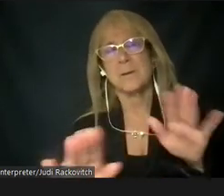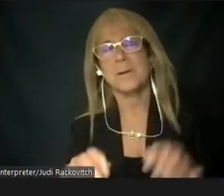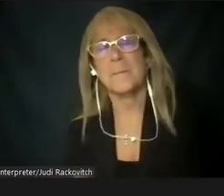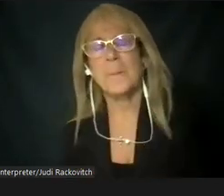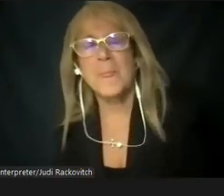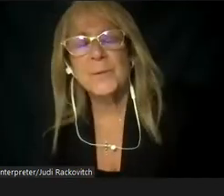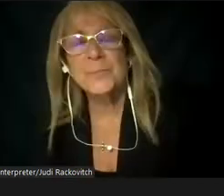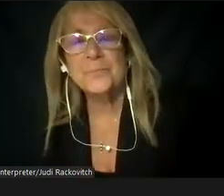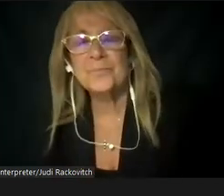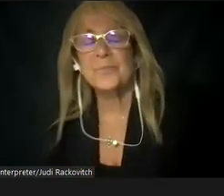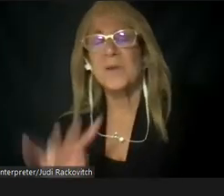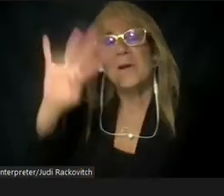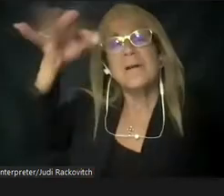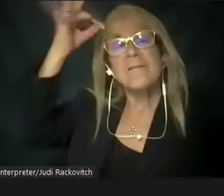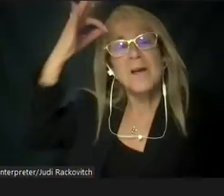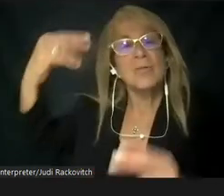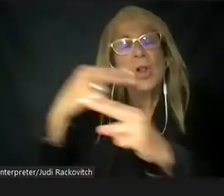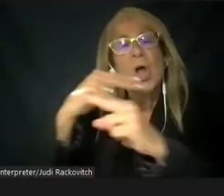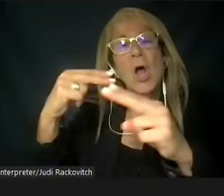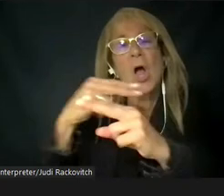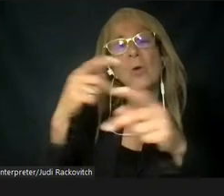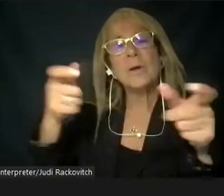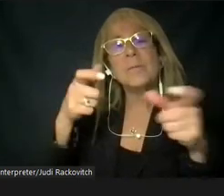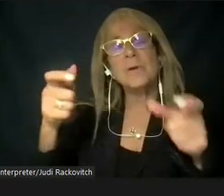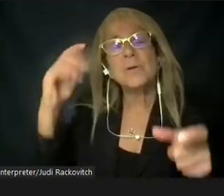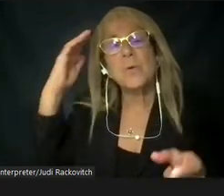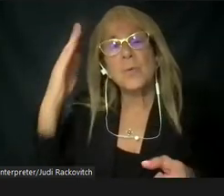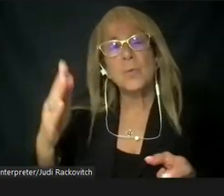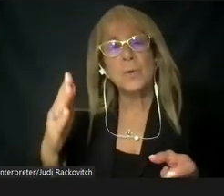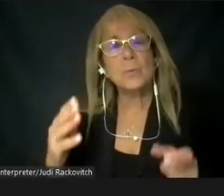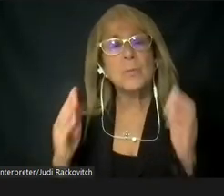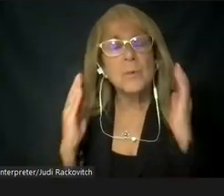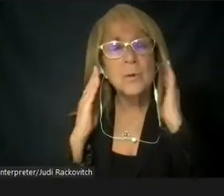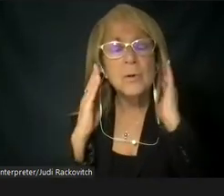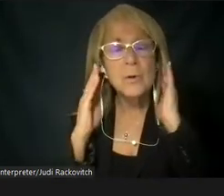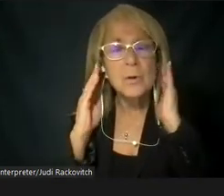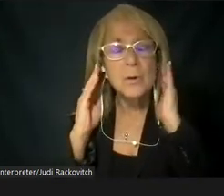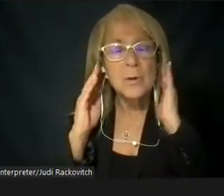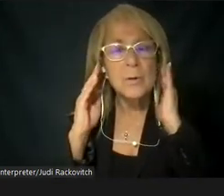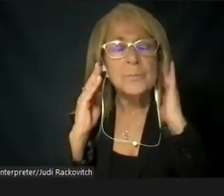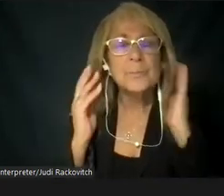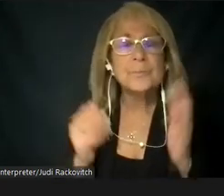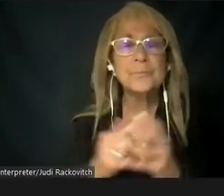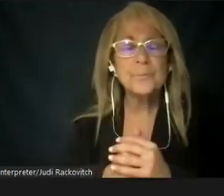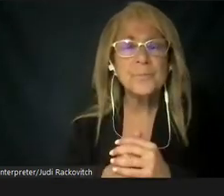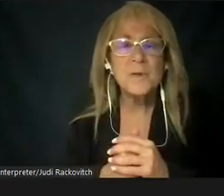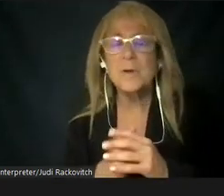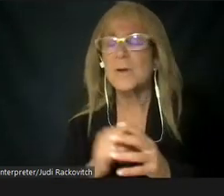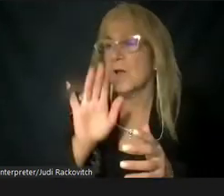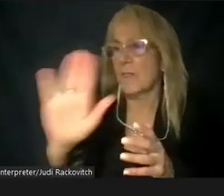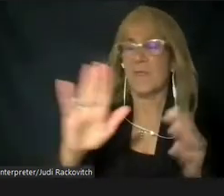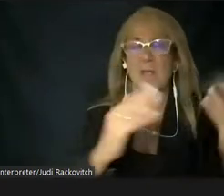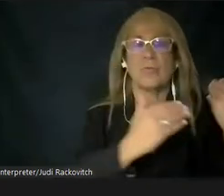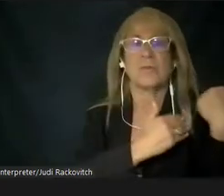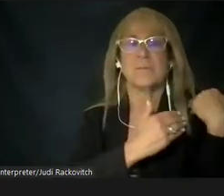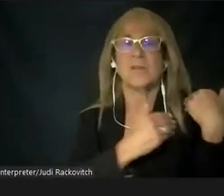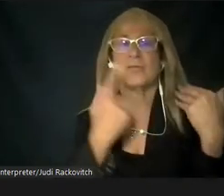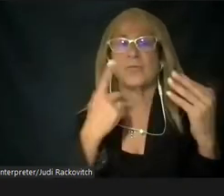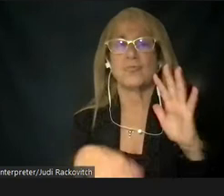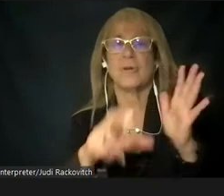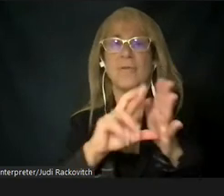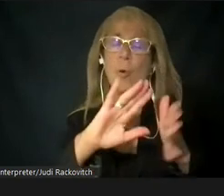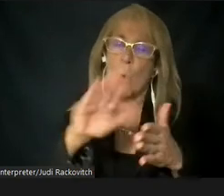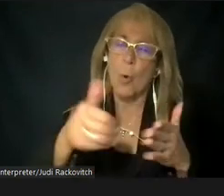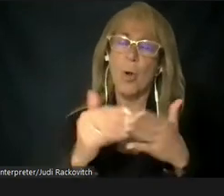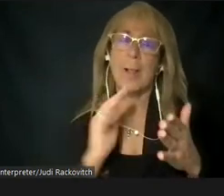The Federal Highway Administration will serve as the Federal Lead Agency for Environmental Review. They are responsible for reviewing all of our analyses to